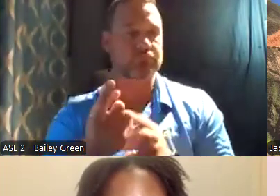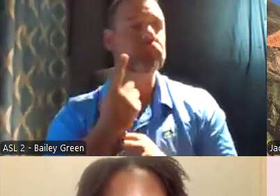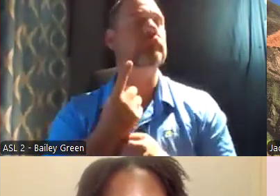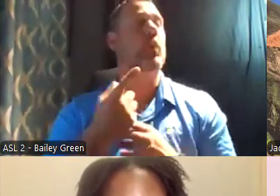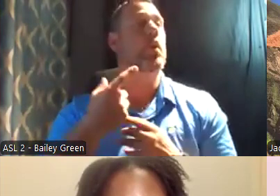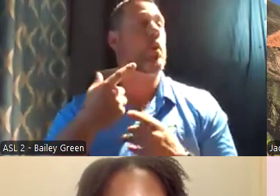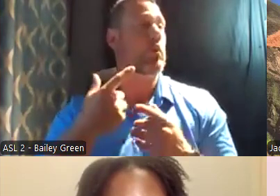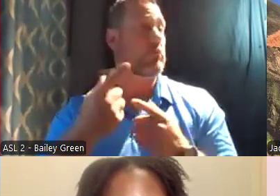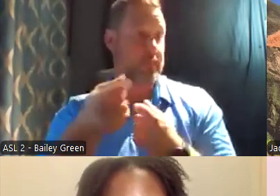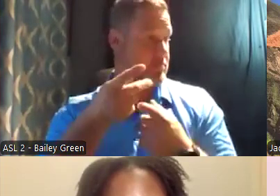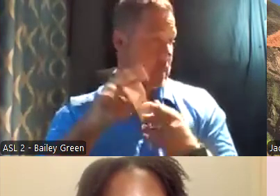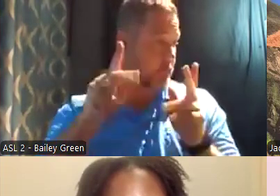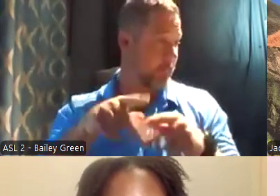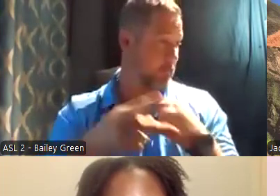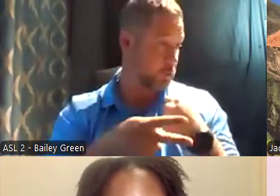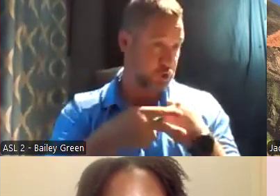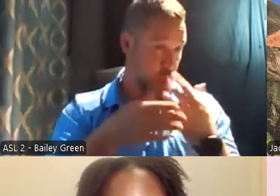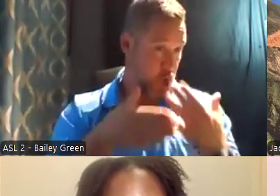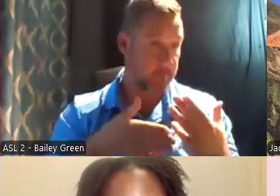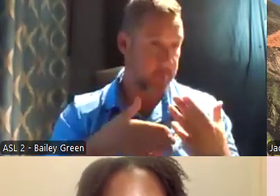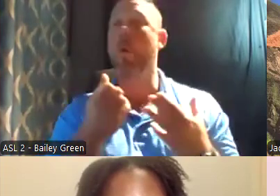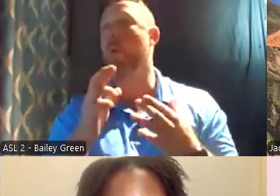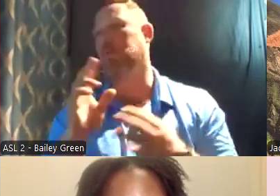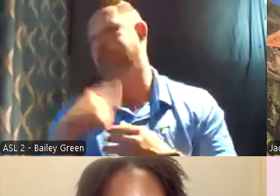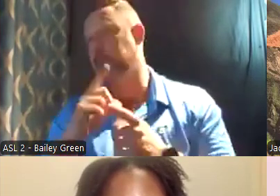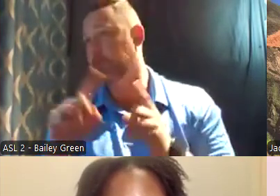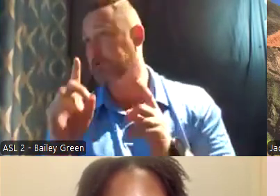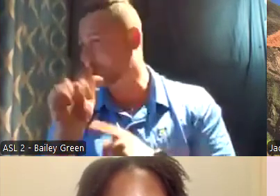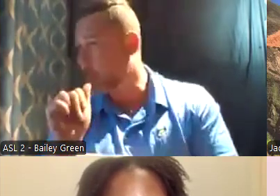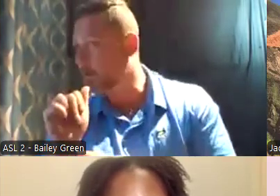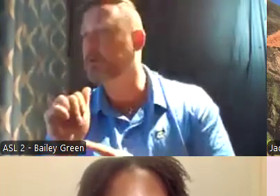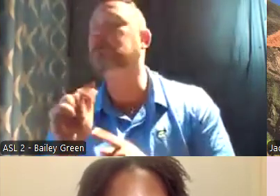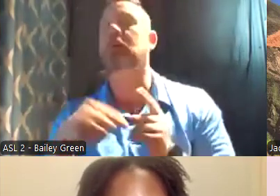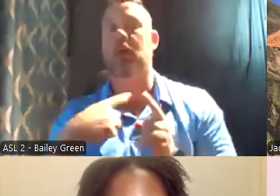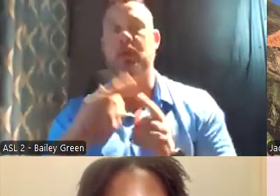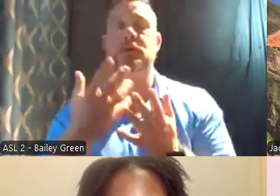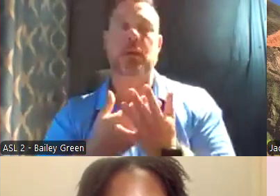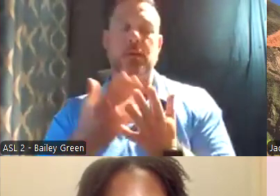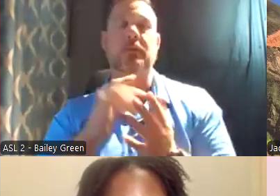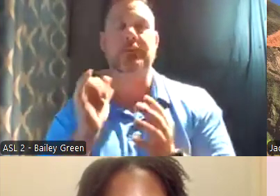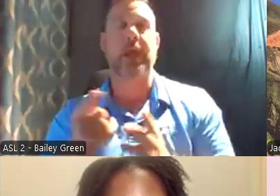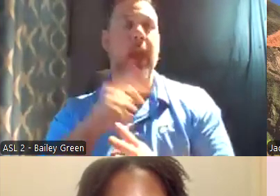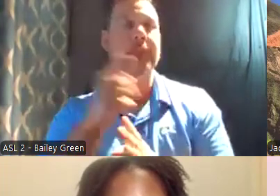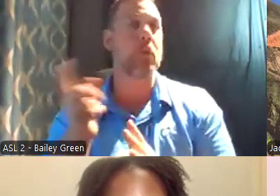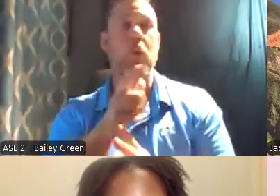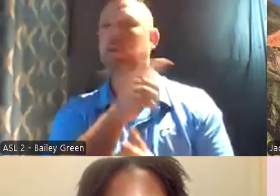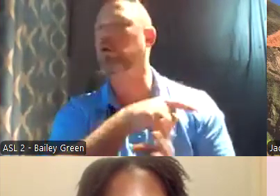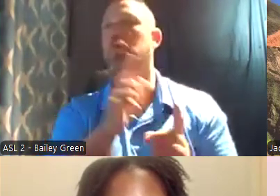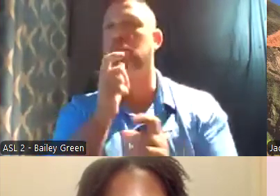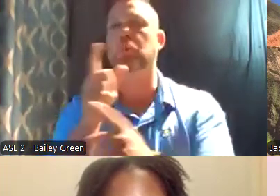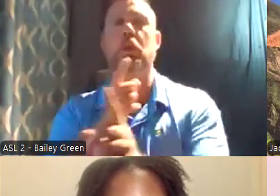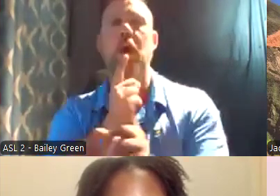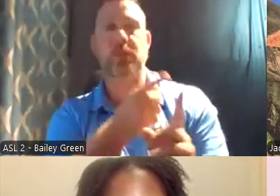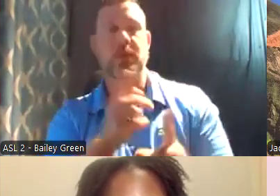that's conserved, whether it's somebody that's living with different disabilities, and then sometimes can be ping-ponged. So that's an